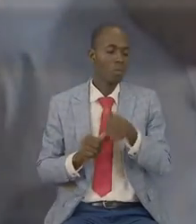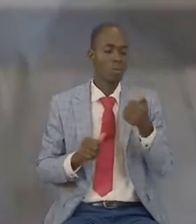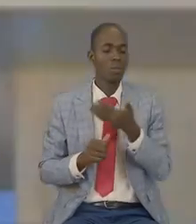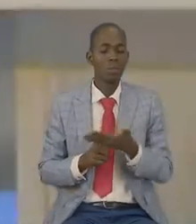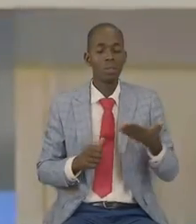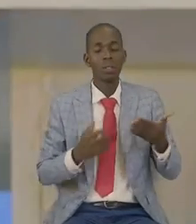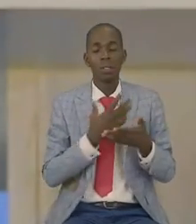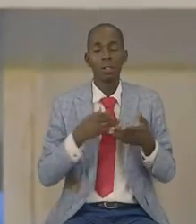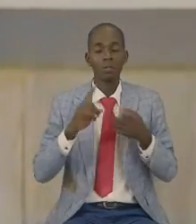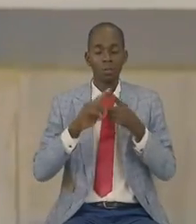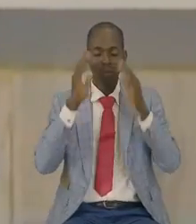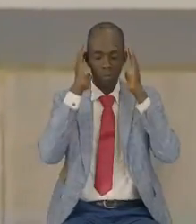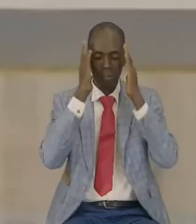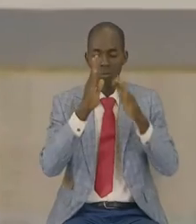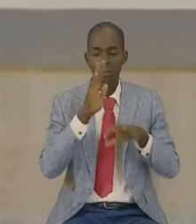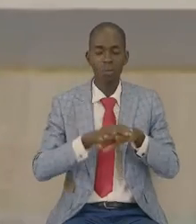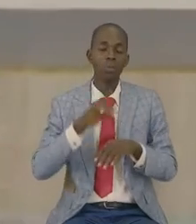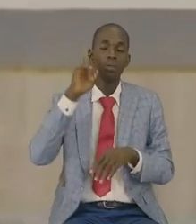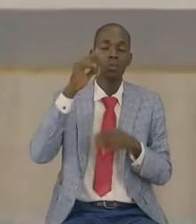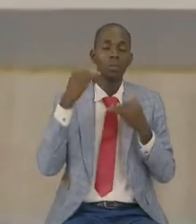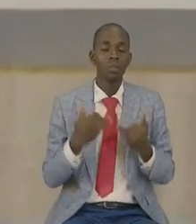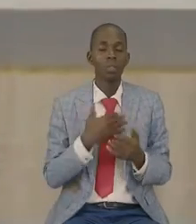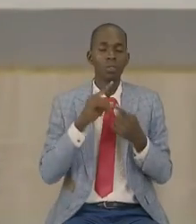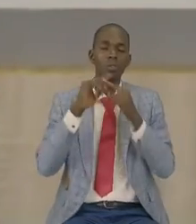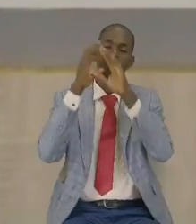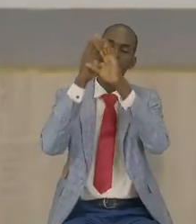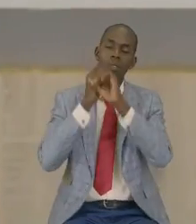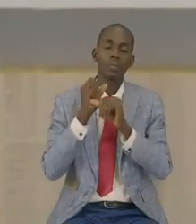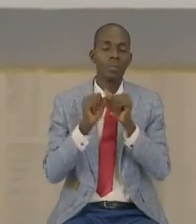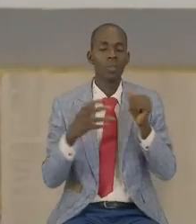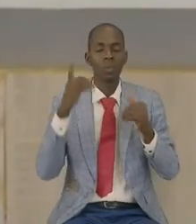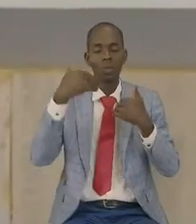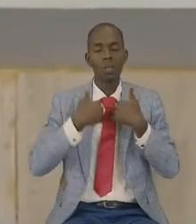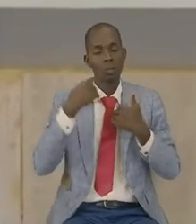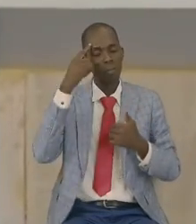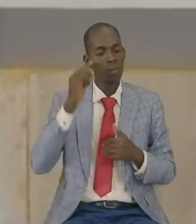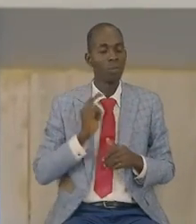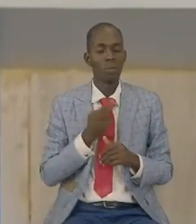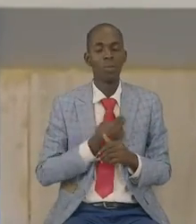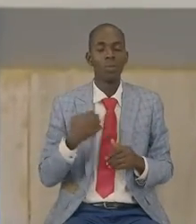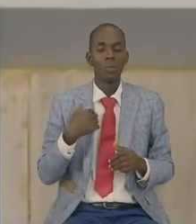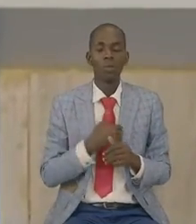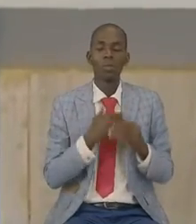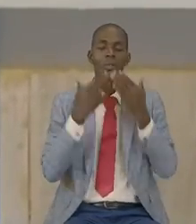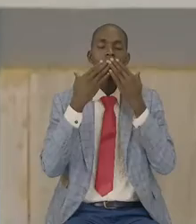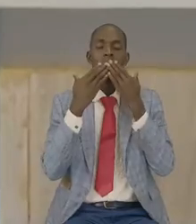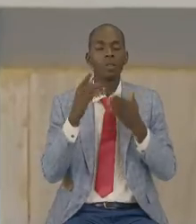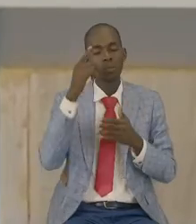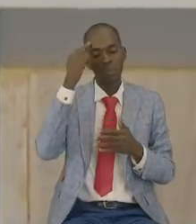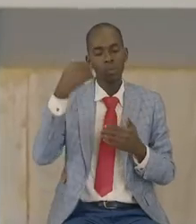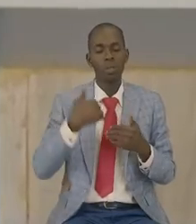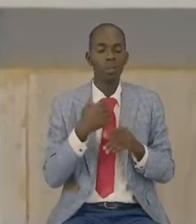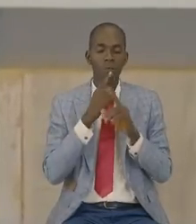and to focus on you now and receive everything you have for us. We thank you because we know you have